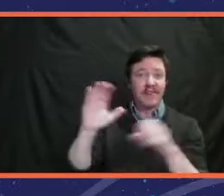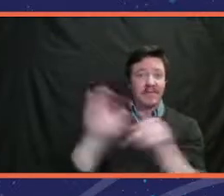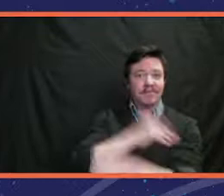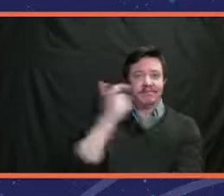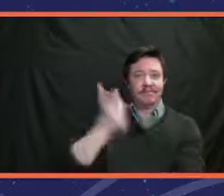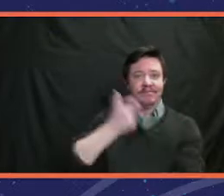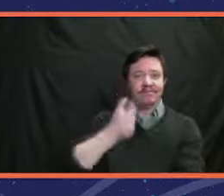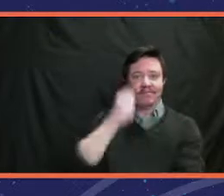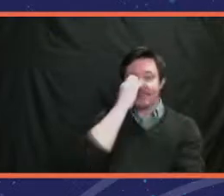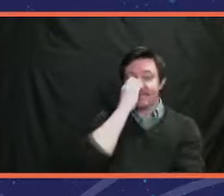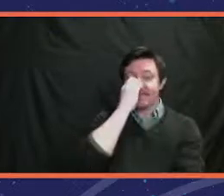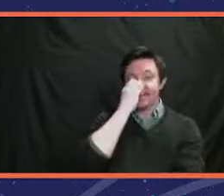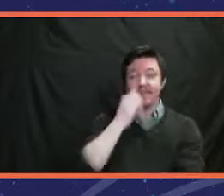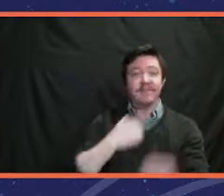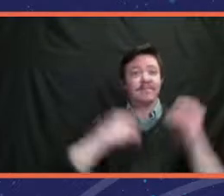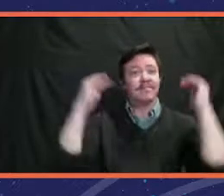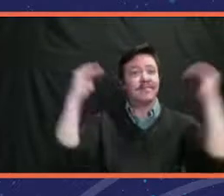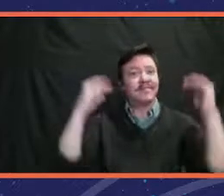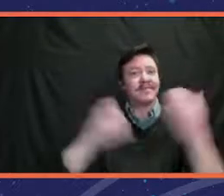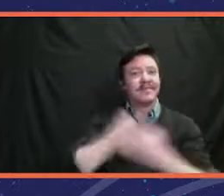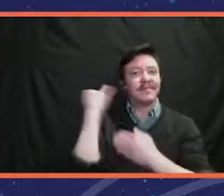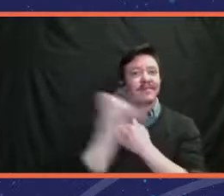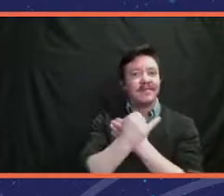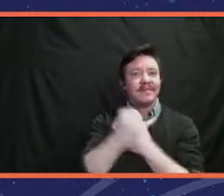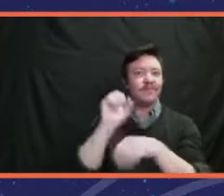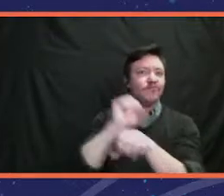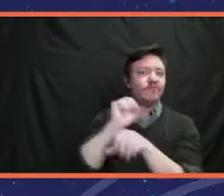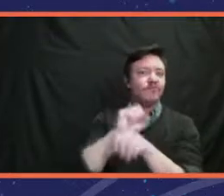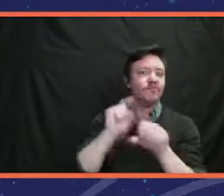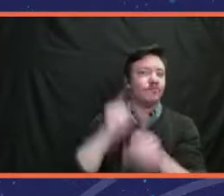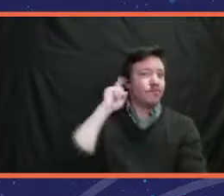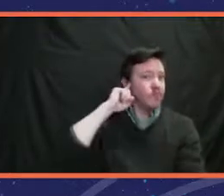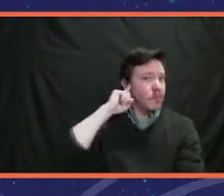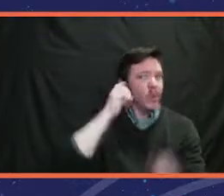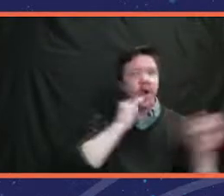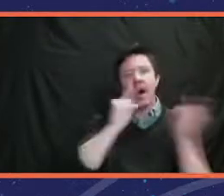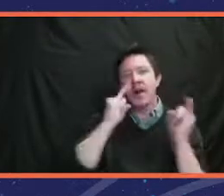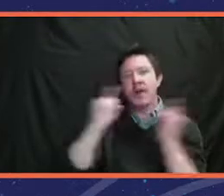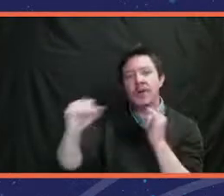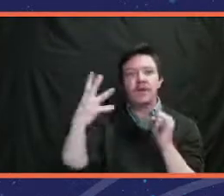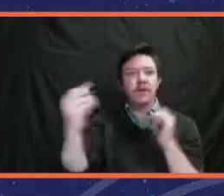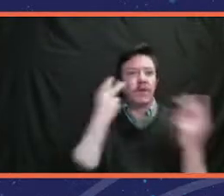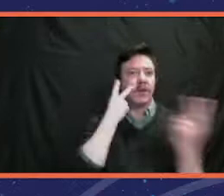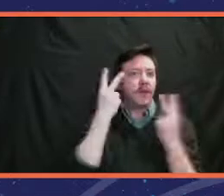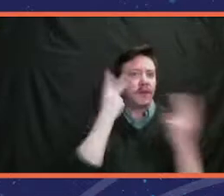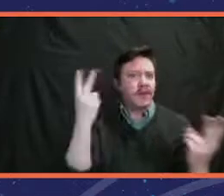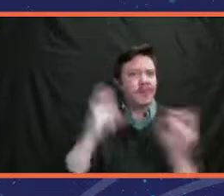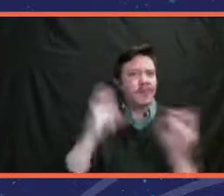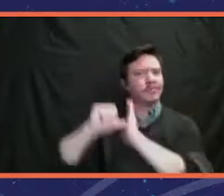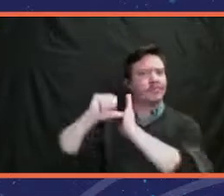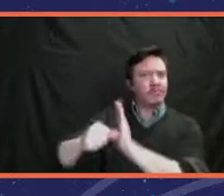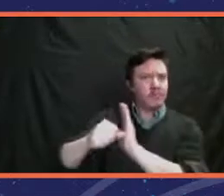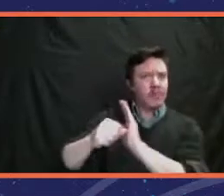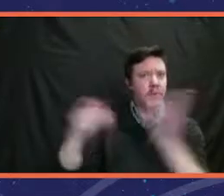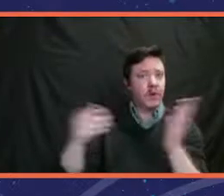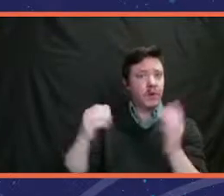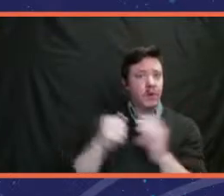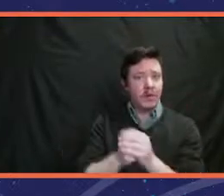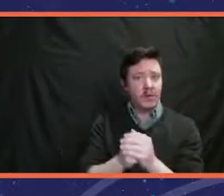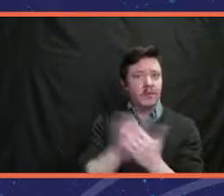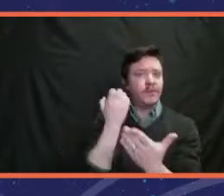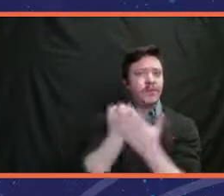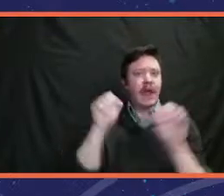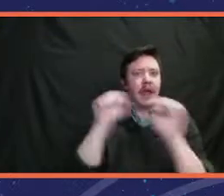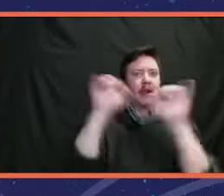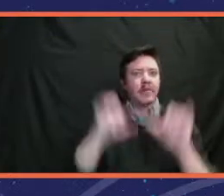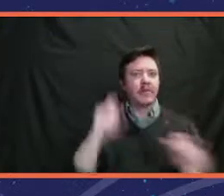up next, we have a project that worked with audio, interviews, and visuals to bring life to the much needed transition of our current economic system. Right